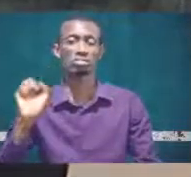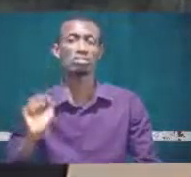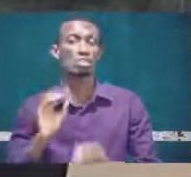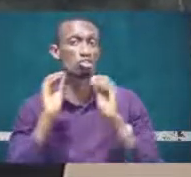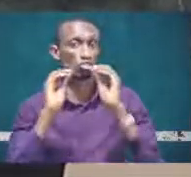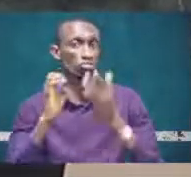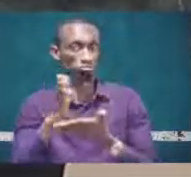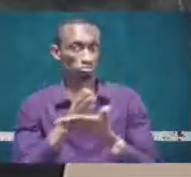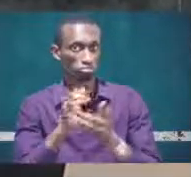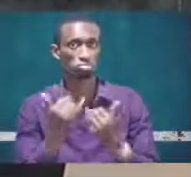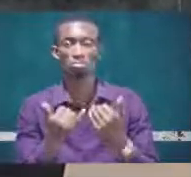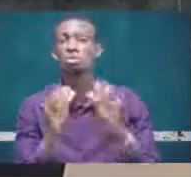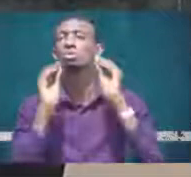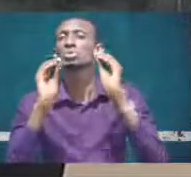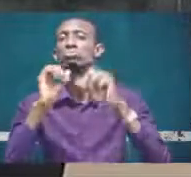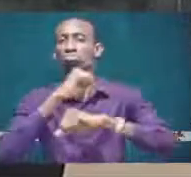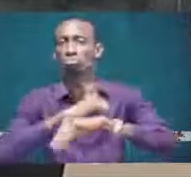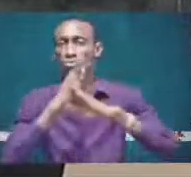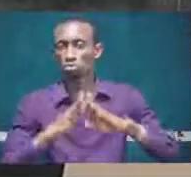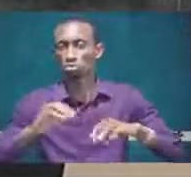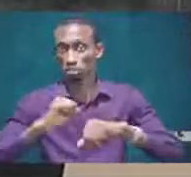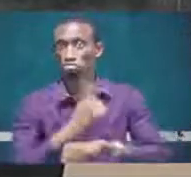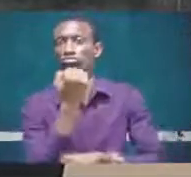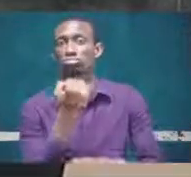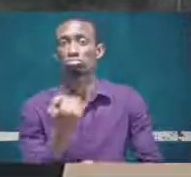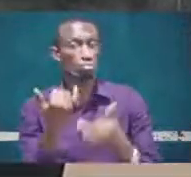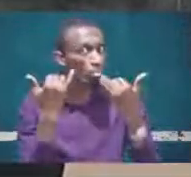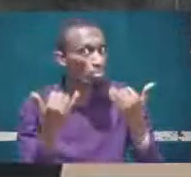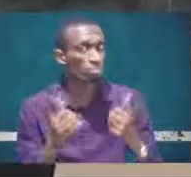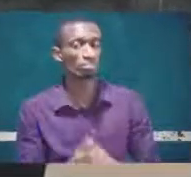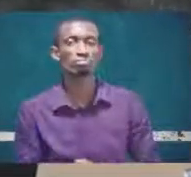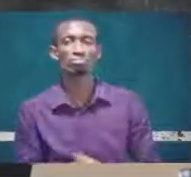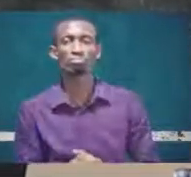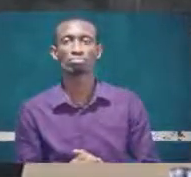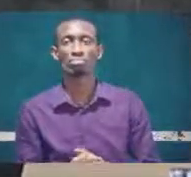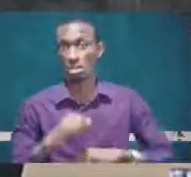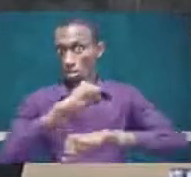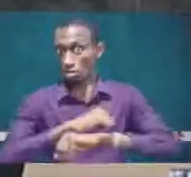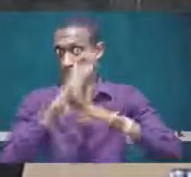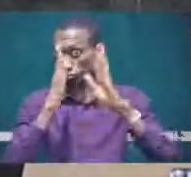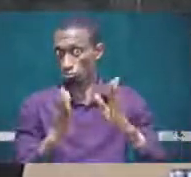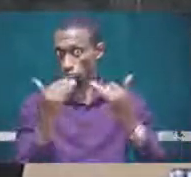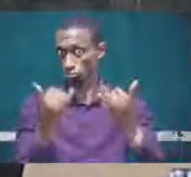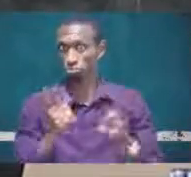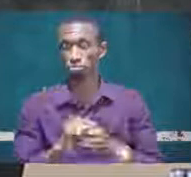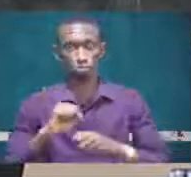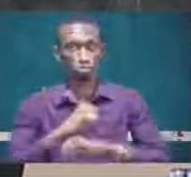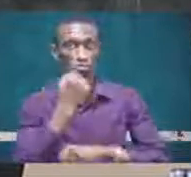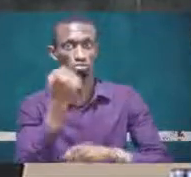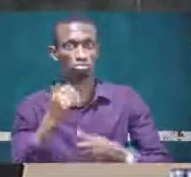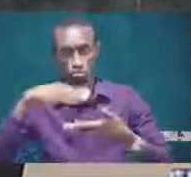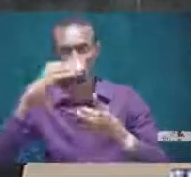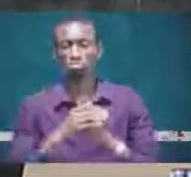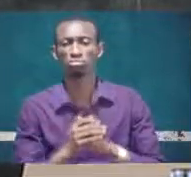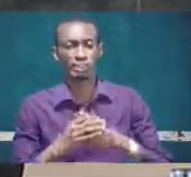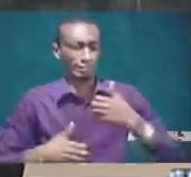going to learn with senior 5 students. And today, my learners of senior 5, we are going to learn about an